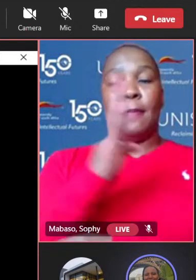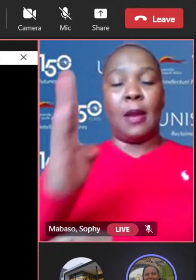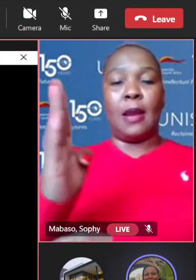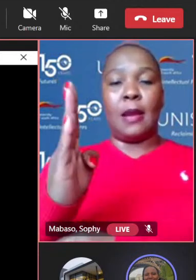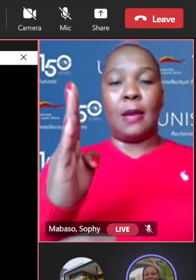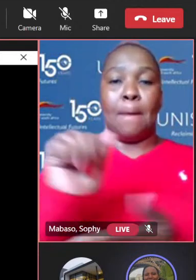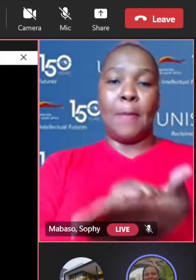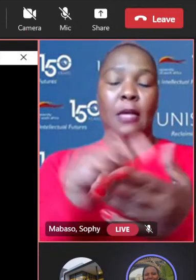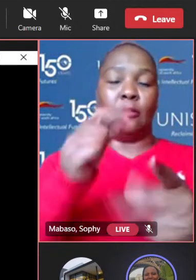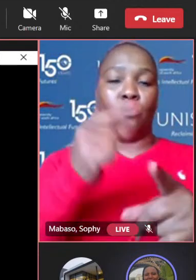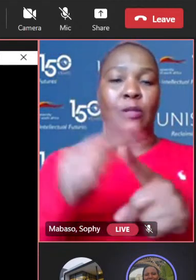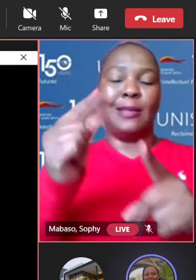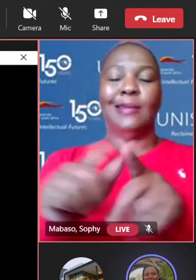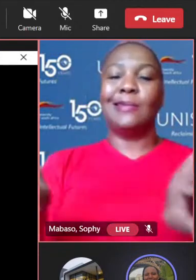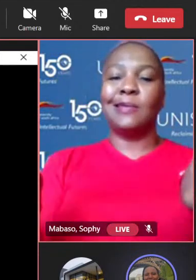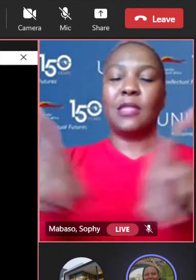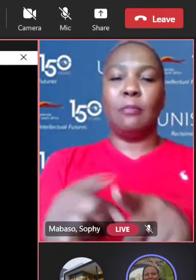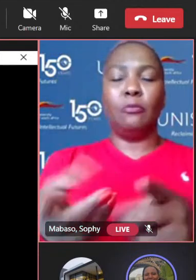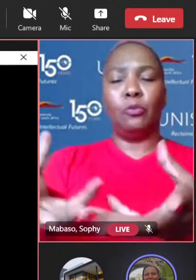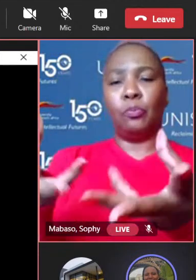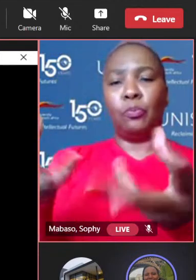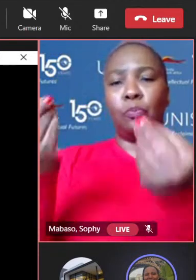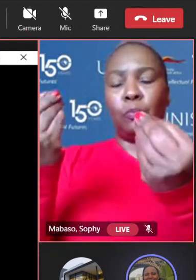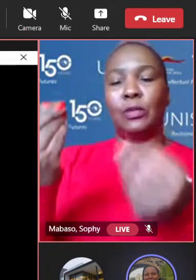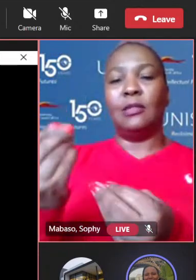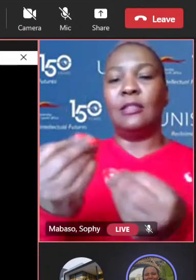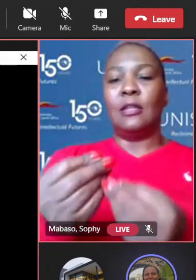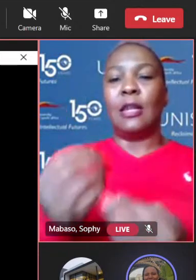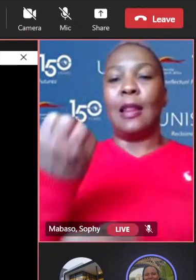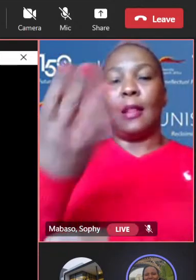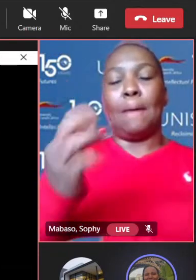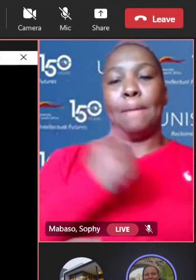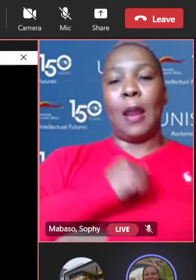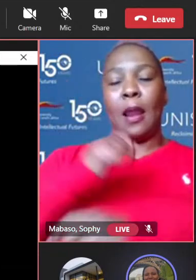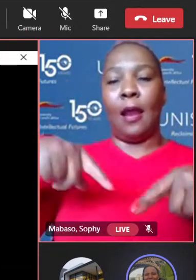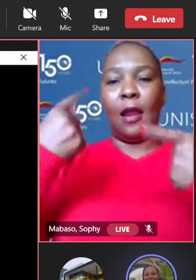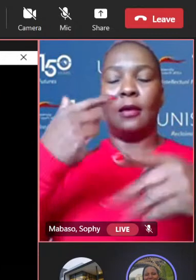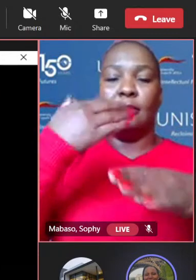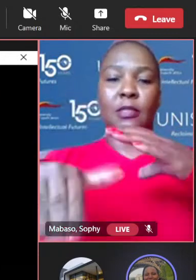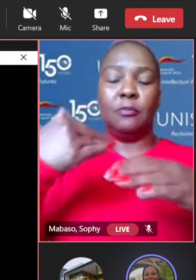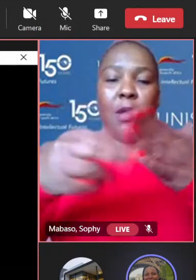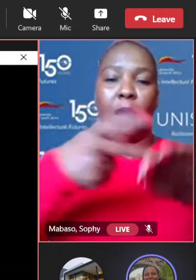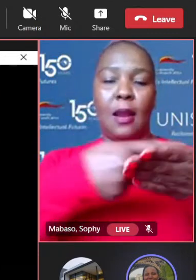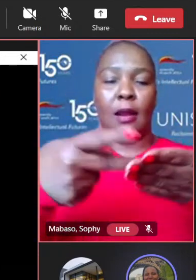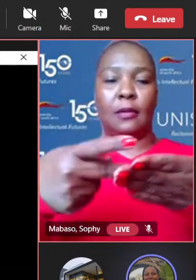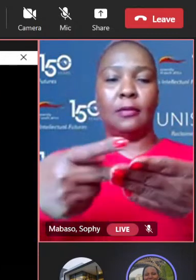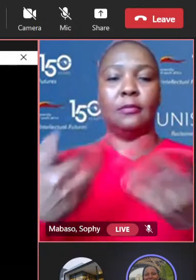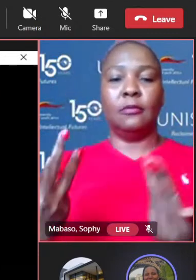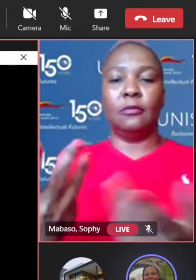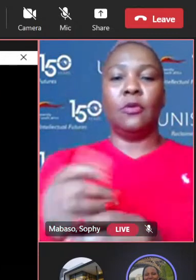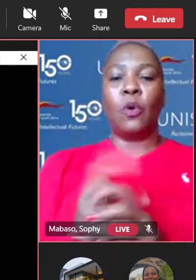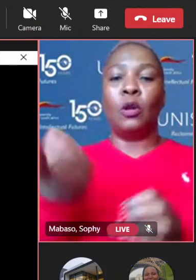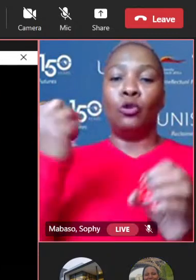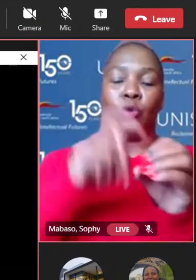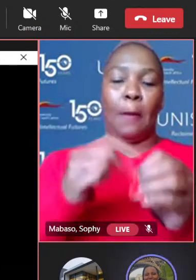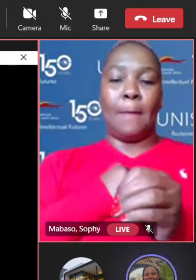same password you receive when you claim your MyLife email address and when you join my